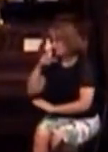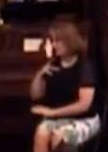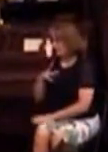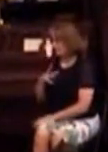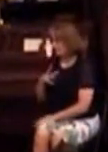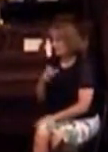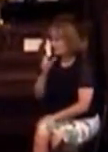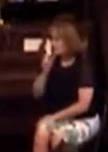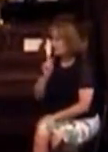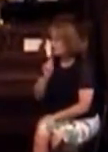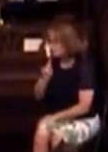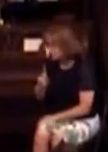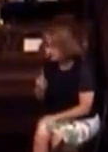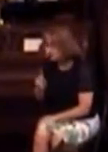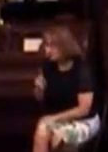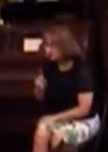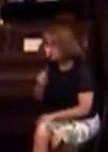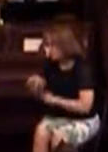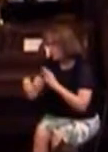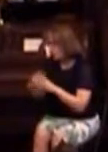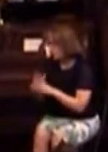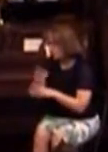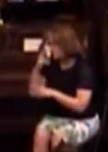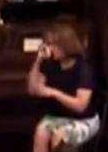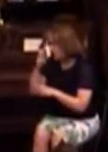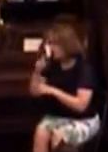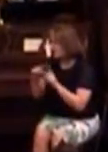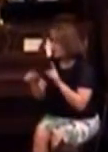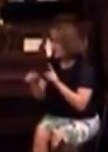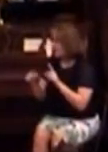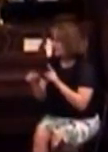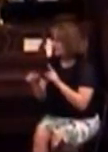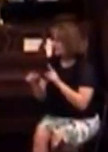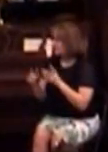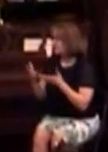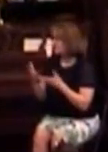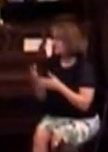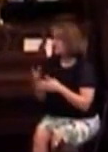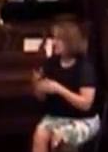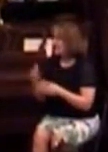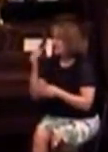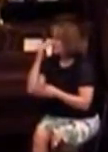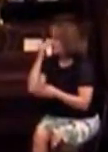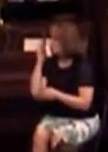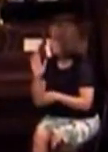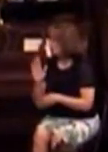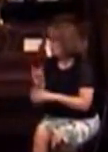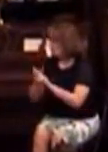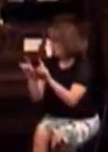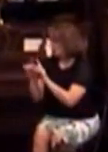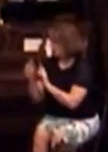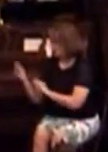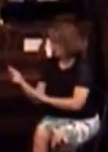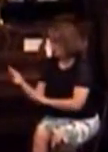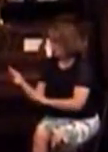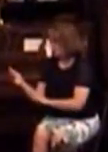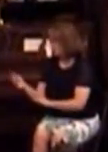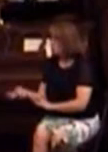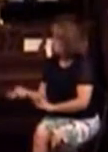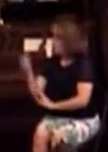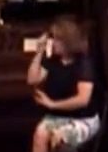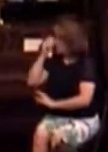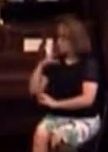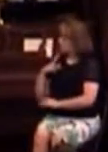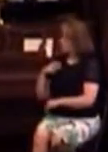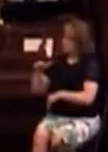blind. They're blind like Jimmy's blind. And they're walking down the road to their house in